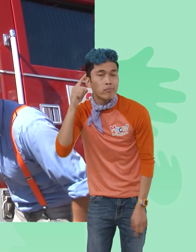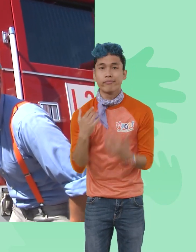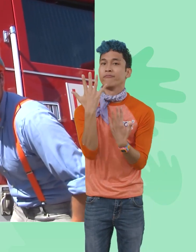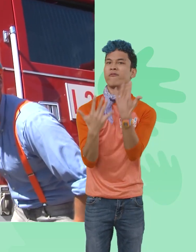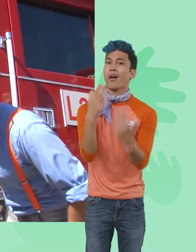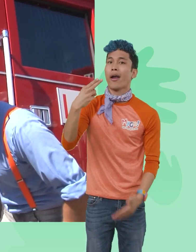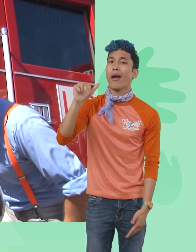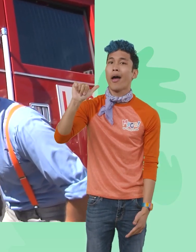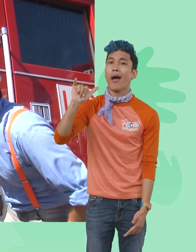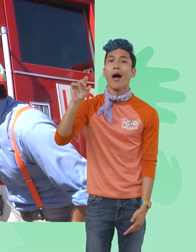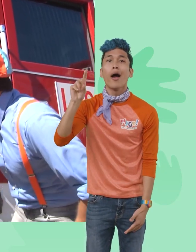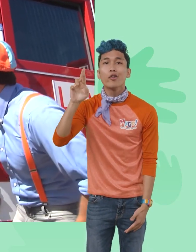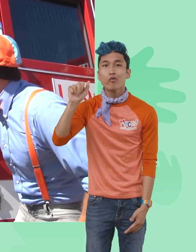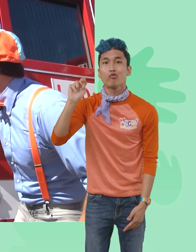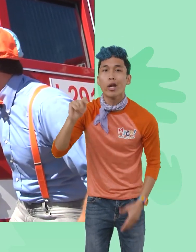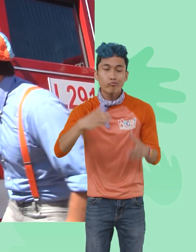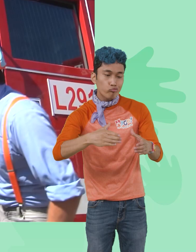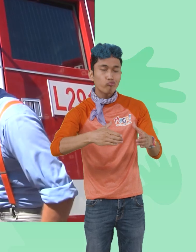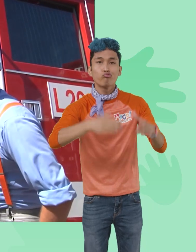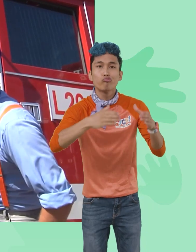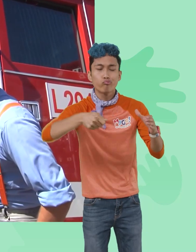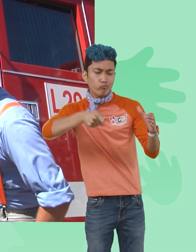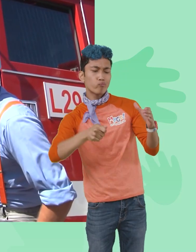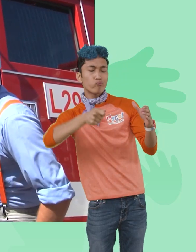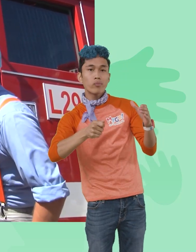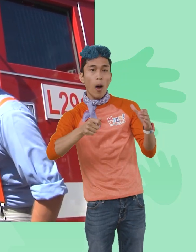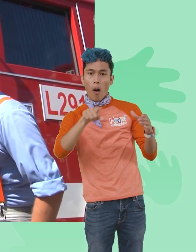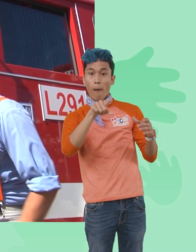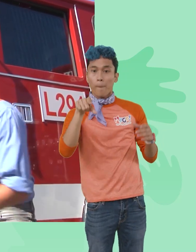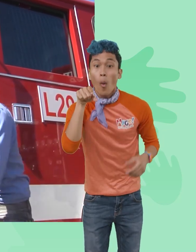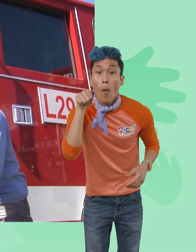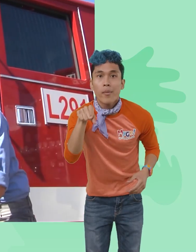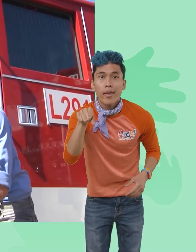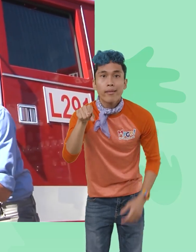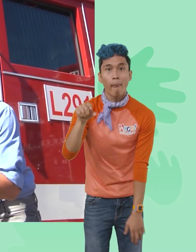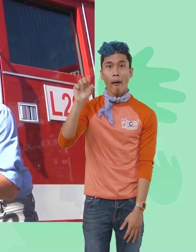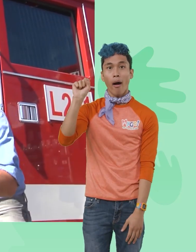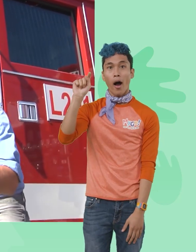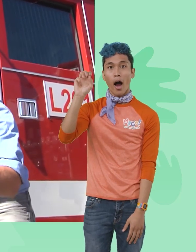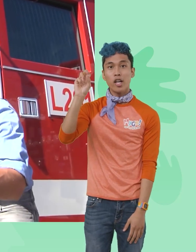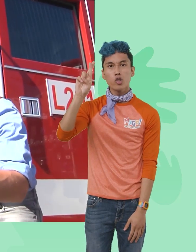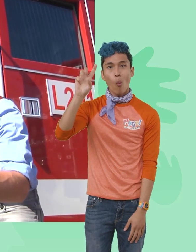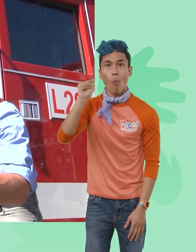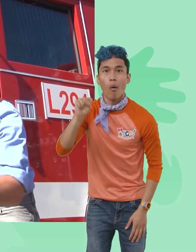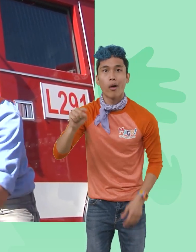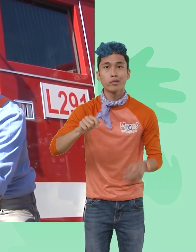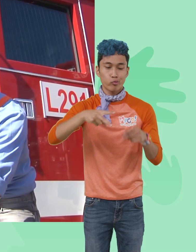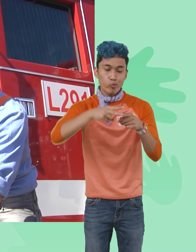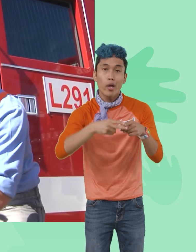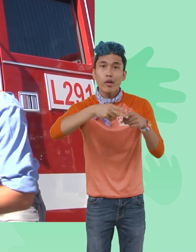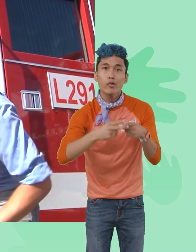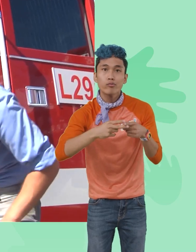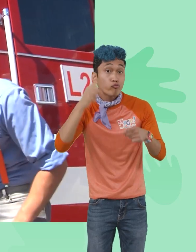to open up the fire hydrant. And then this is the stores wrench. Whoa,